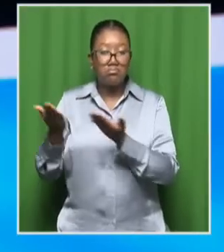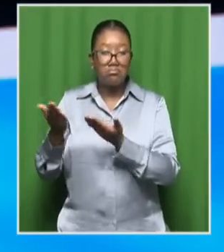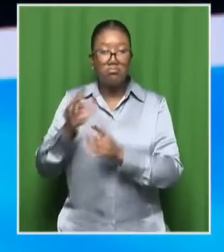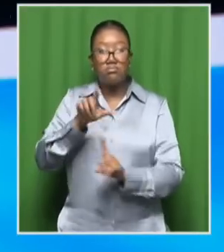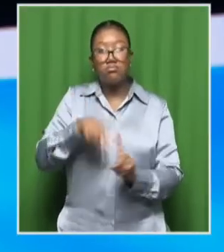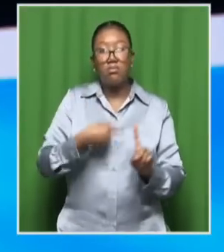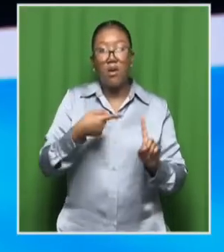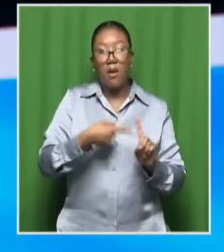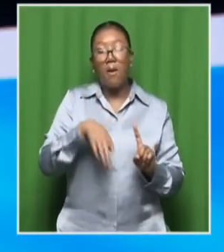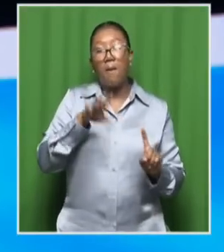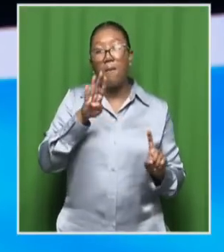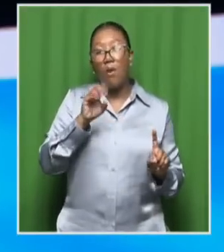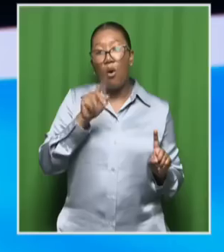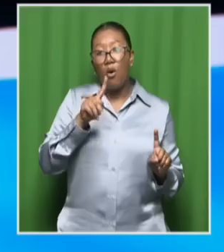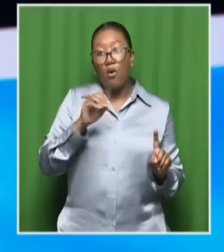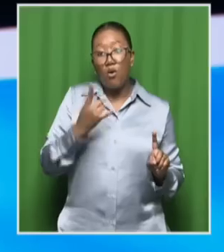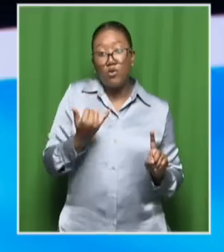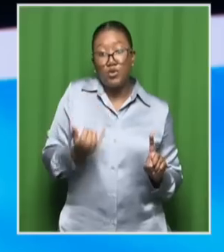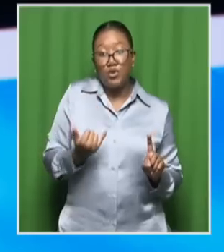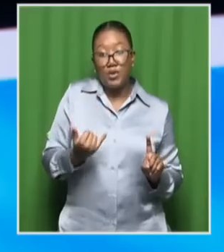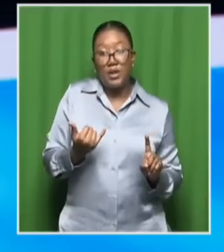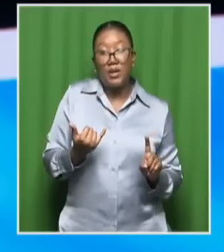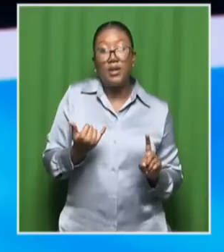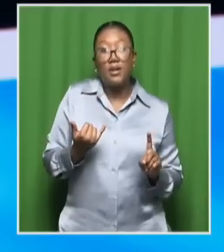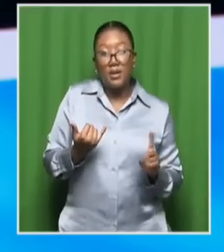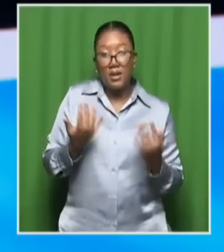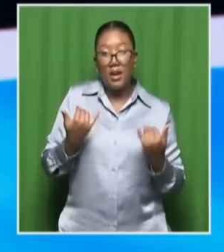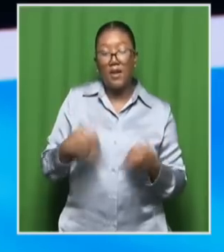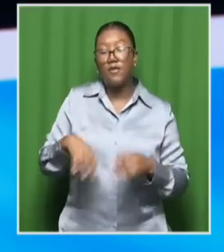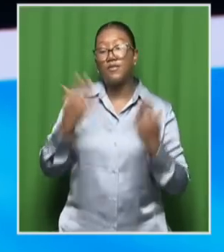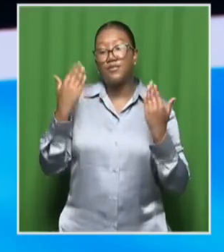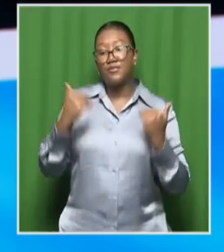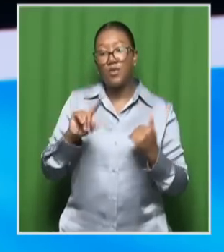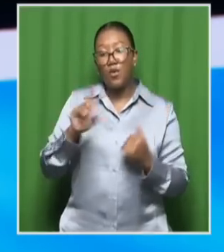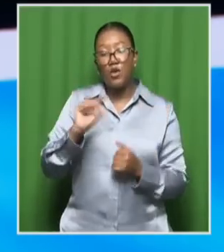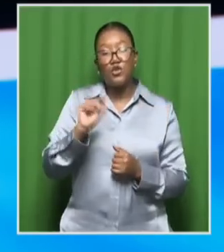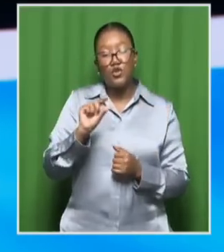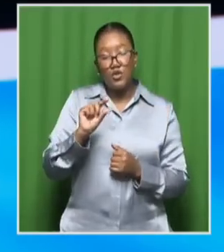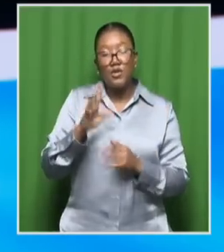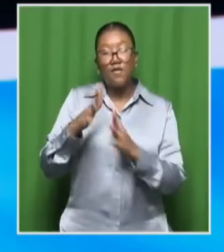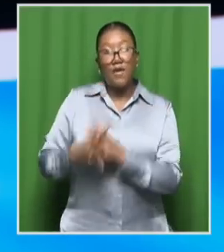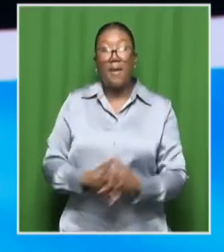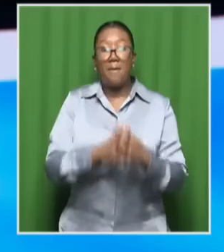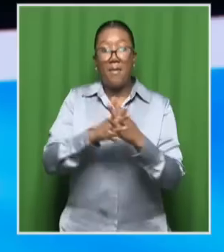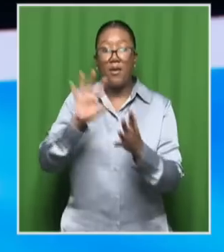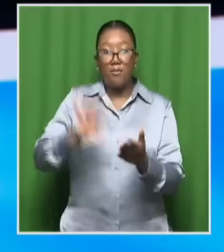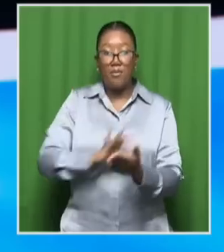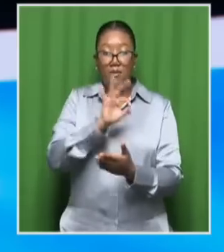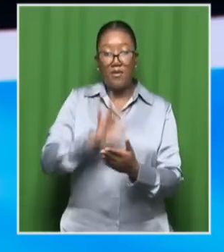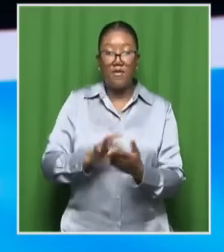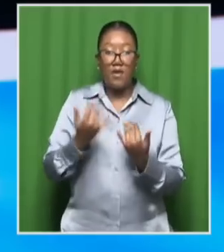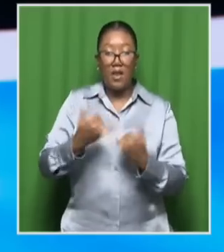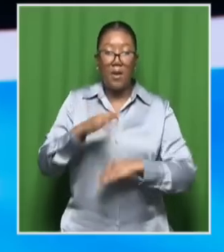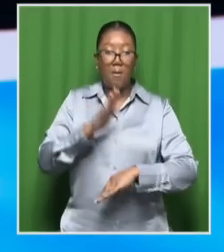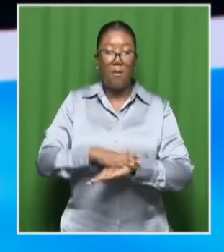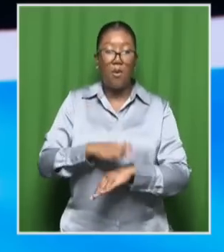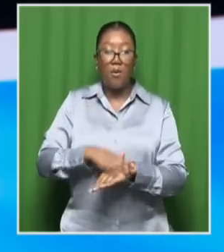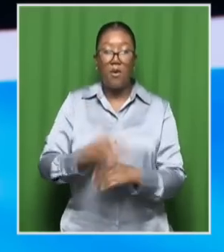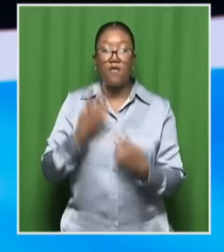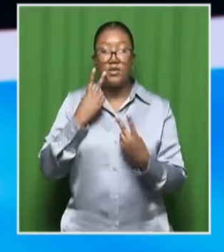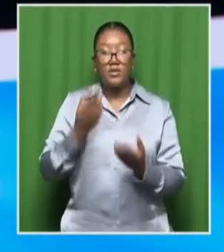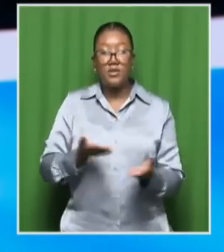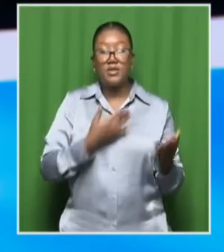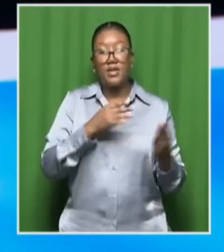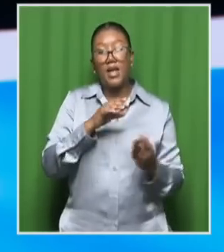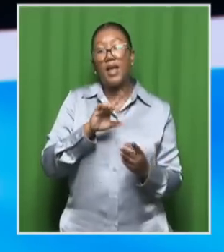Boko today. Meanwhile, it's the final hours of the US presidential election campaign. And for more on these international stories, let's speak to